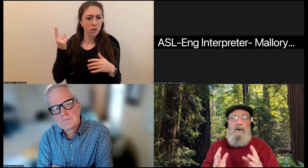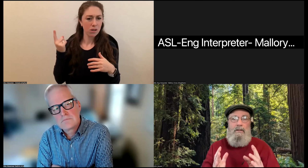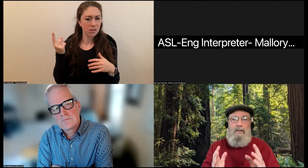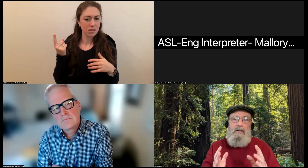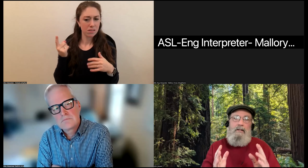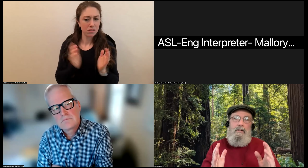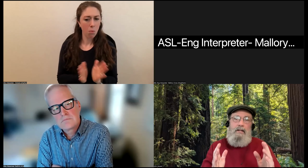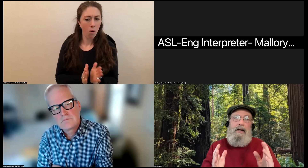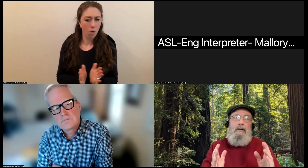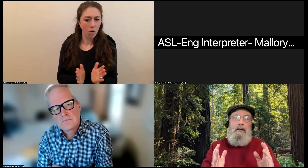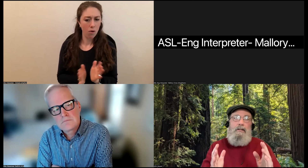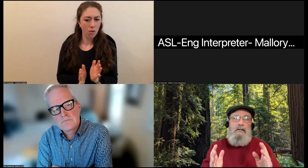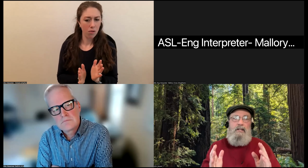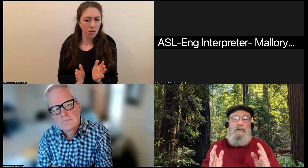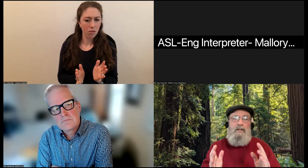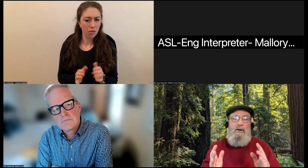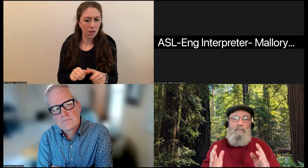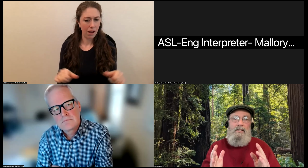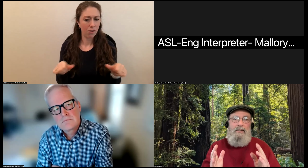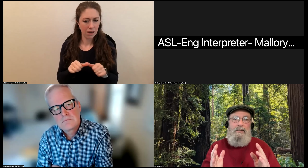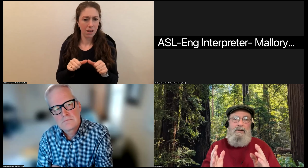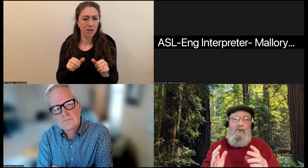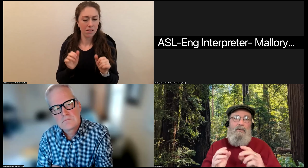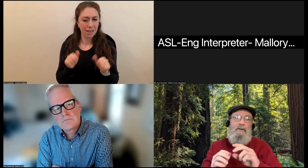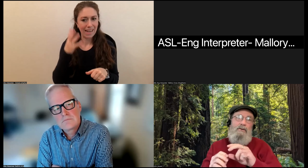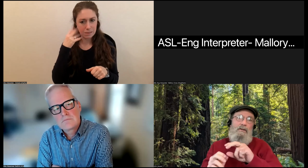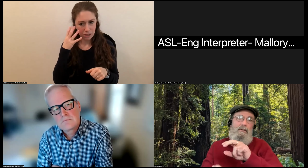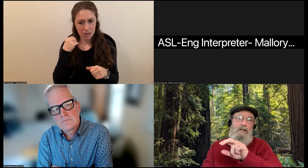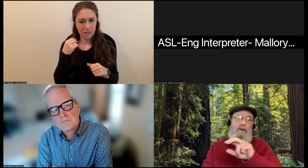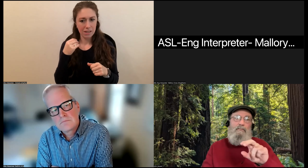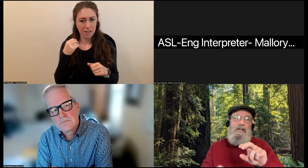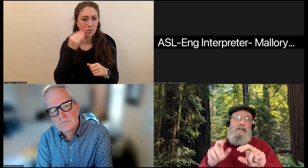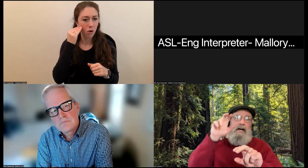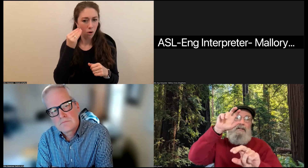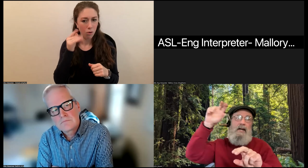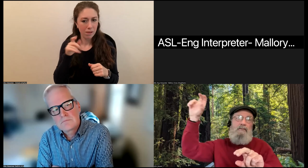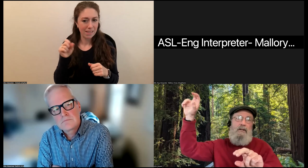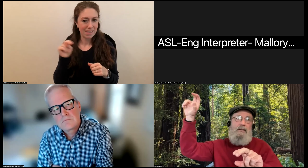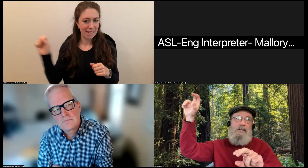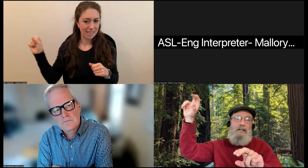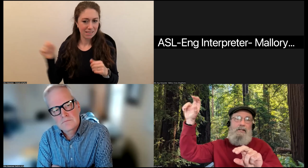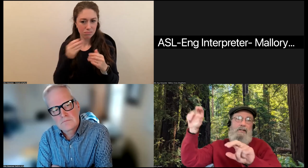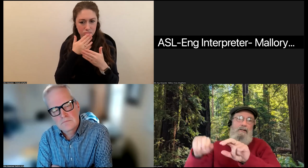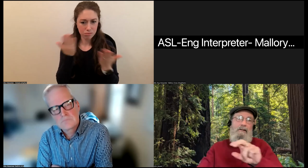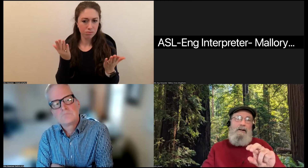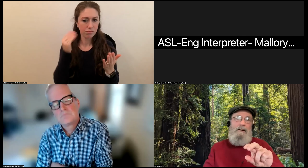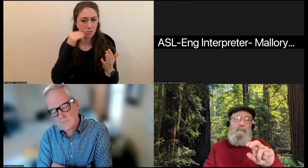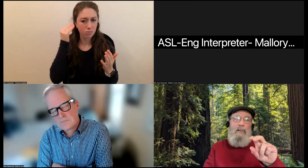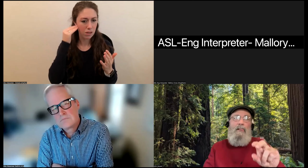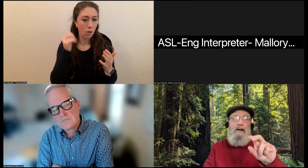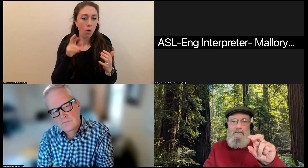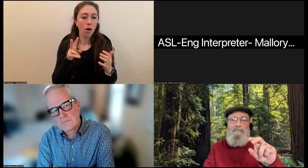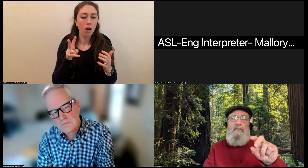what was the first small area to experience homelessness, or look at homelessness outside of large cities?